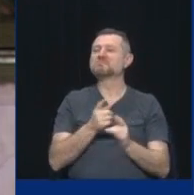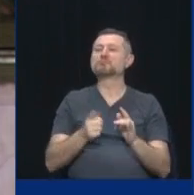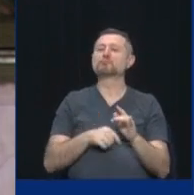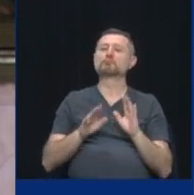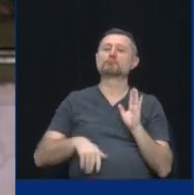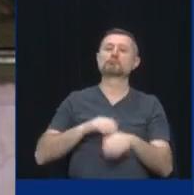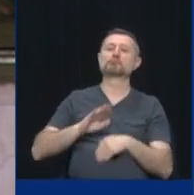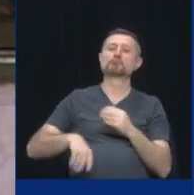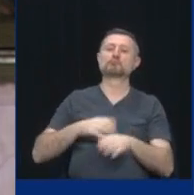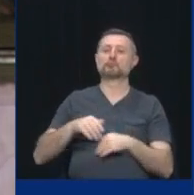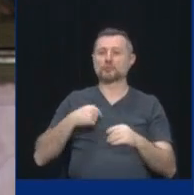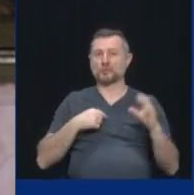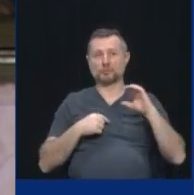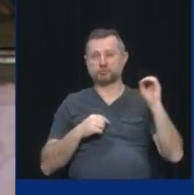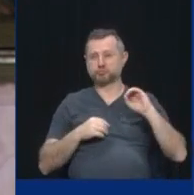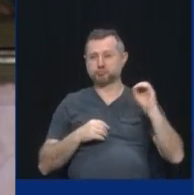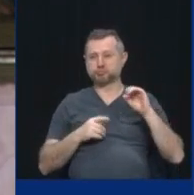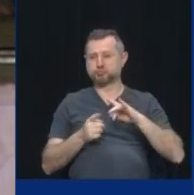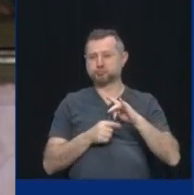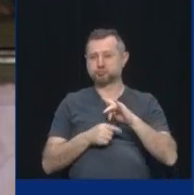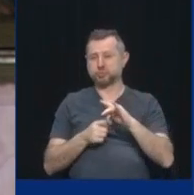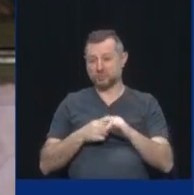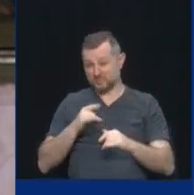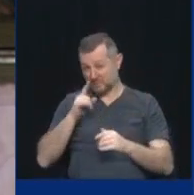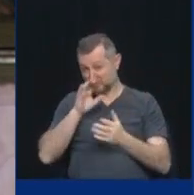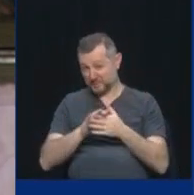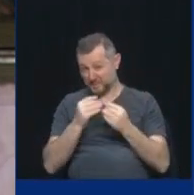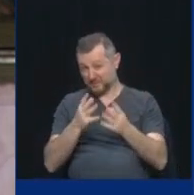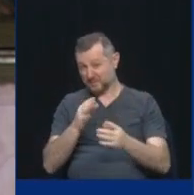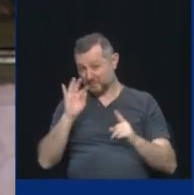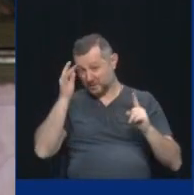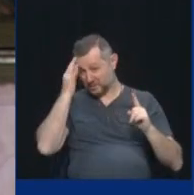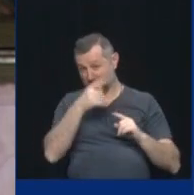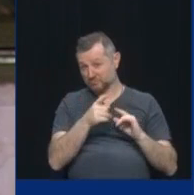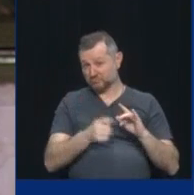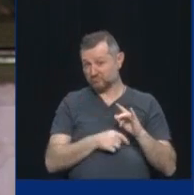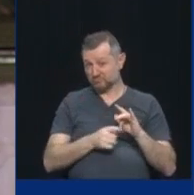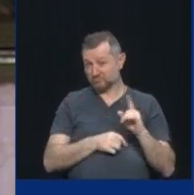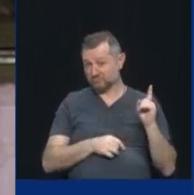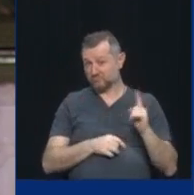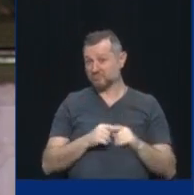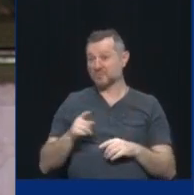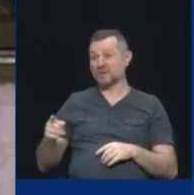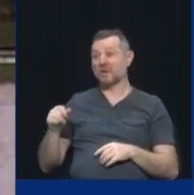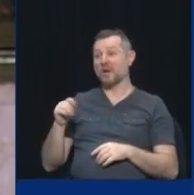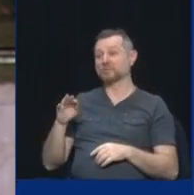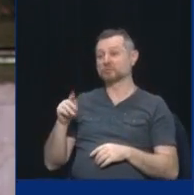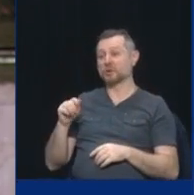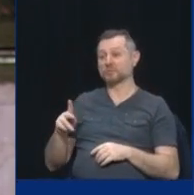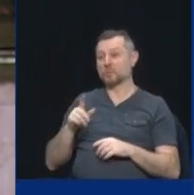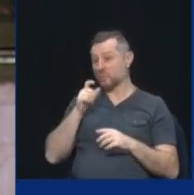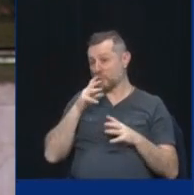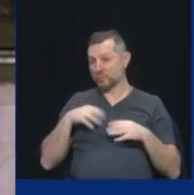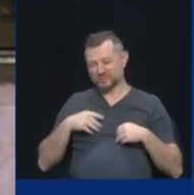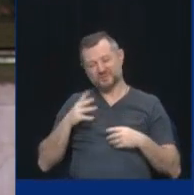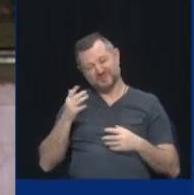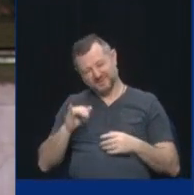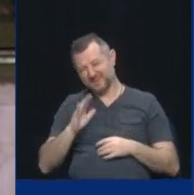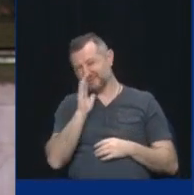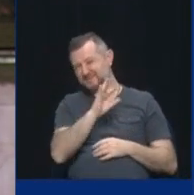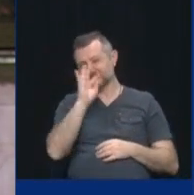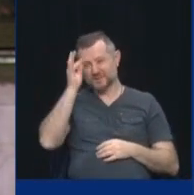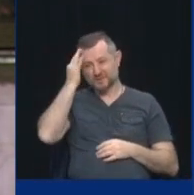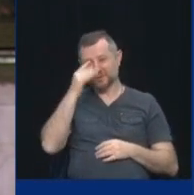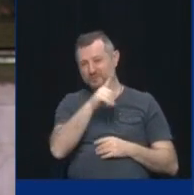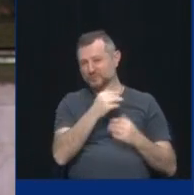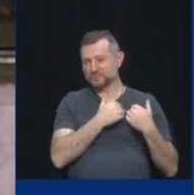New York. I believe that. And they are federally owned, and the federal government is responsible